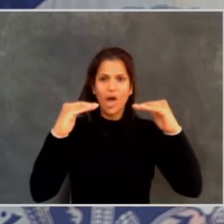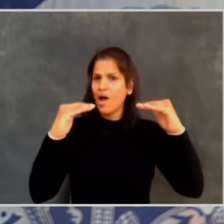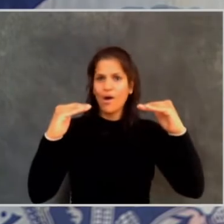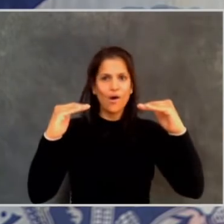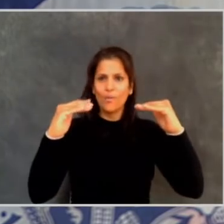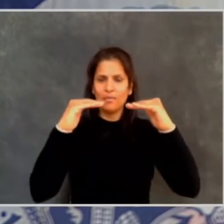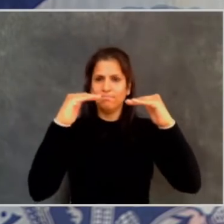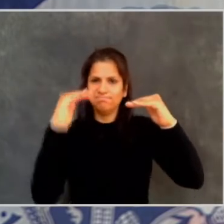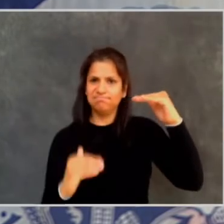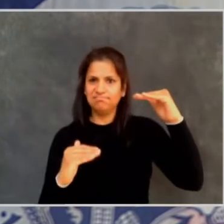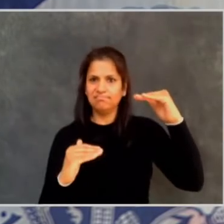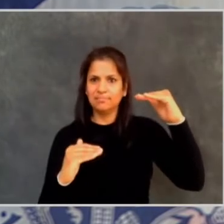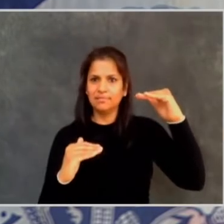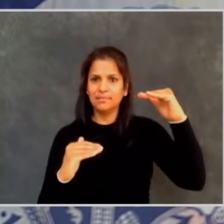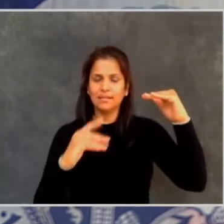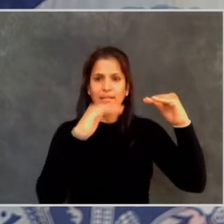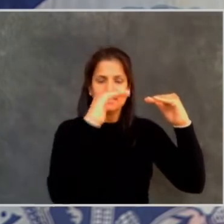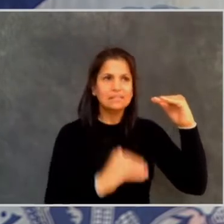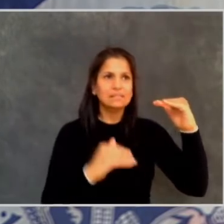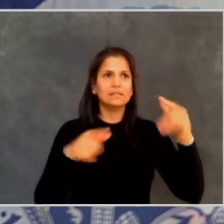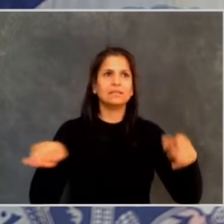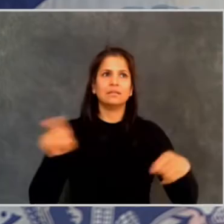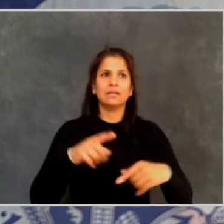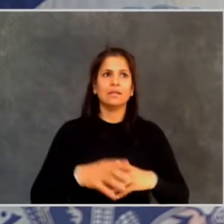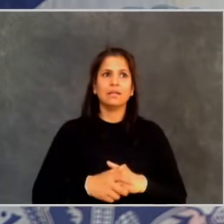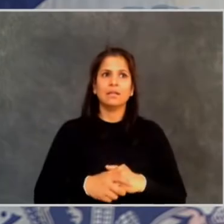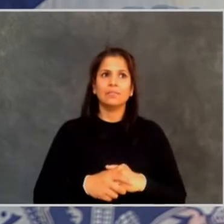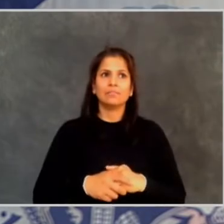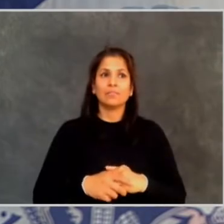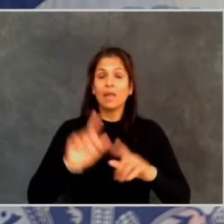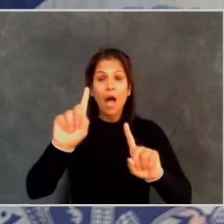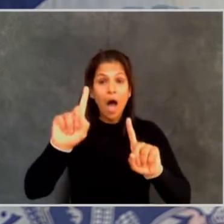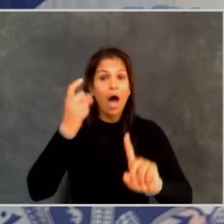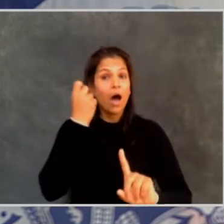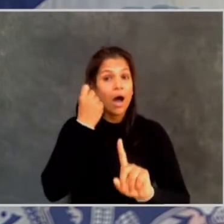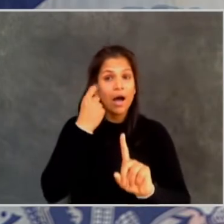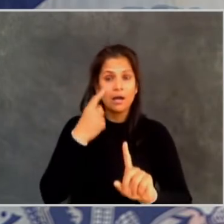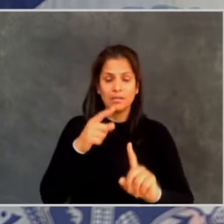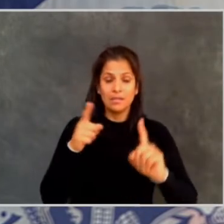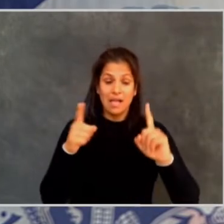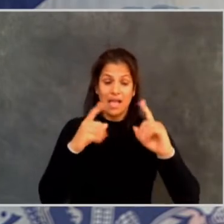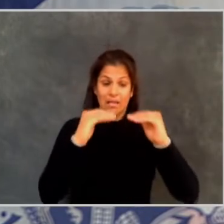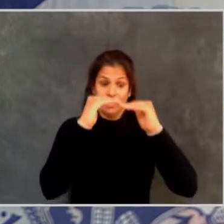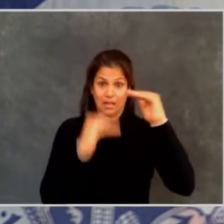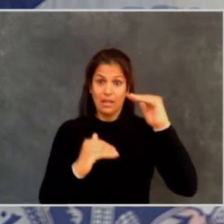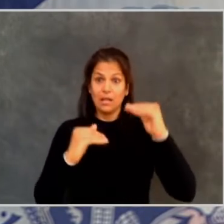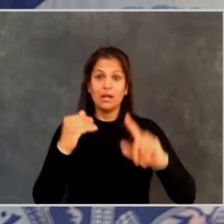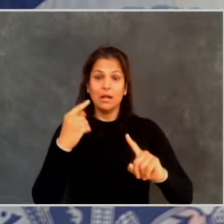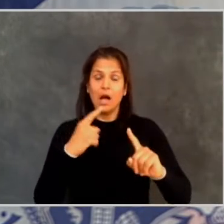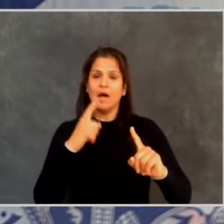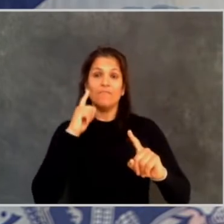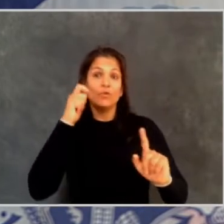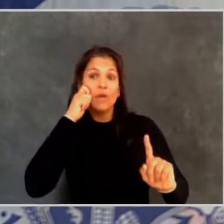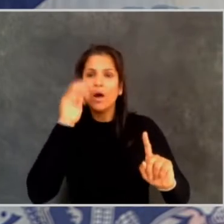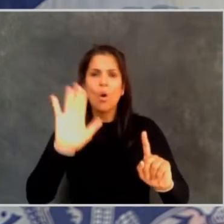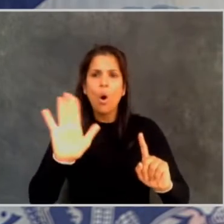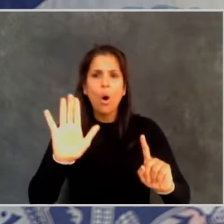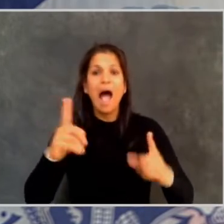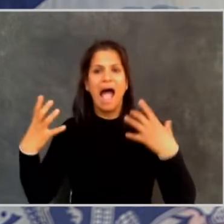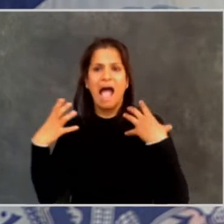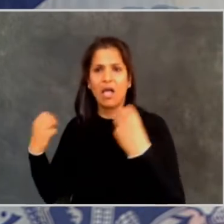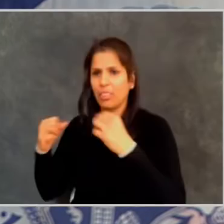connection between how much money a family makes, including working people. Do they have decent wages? Do they have things like paid sick